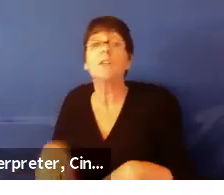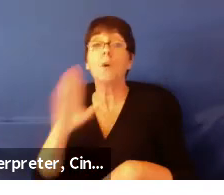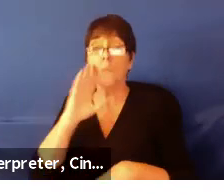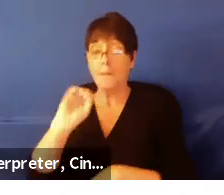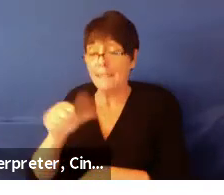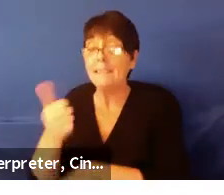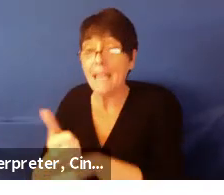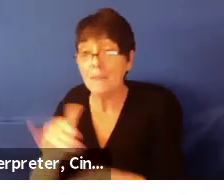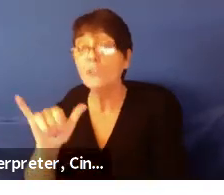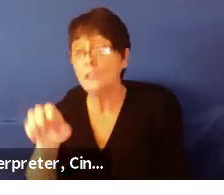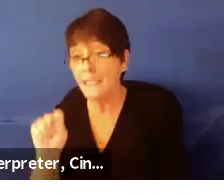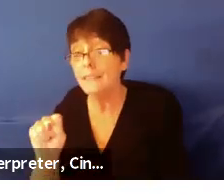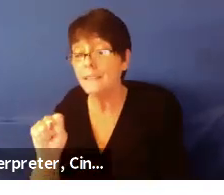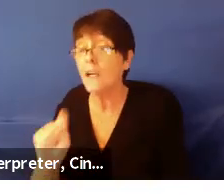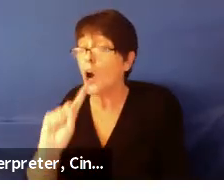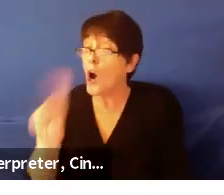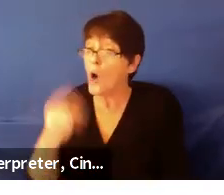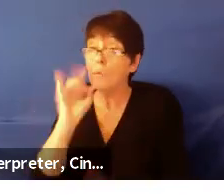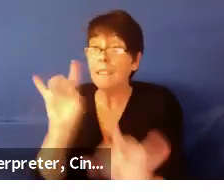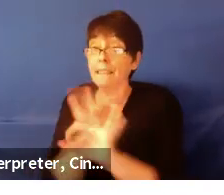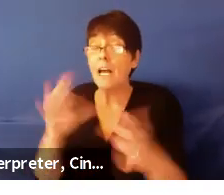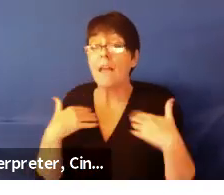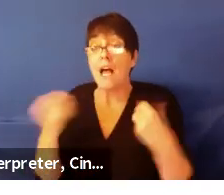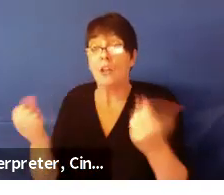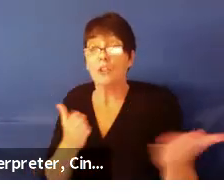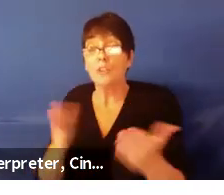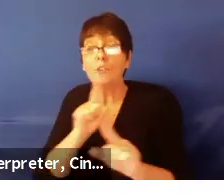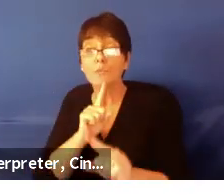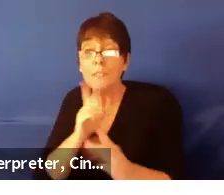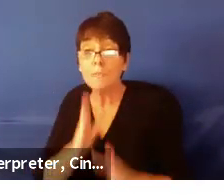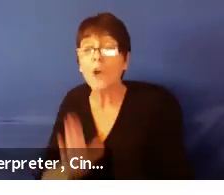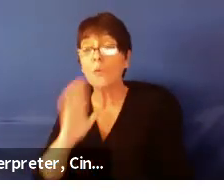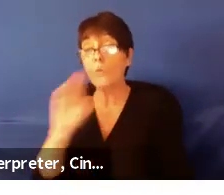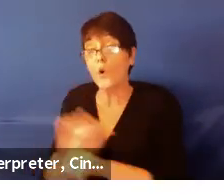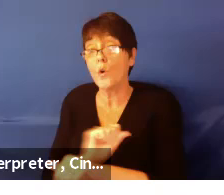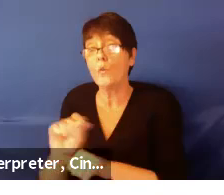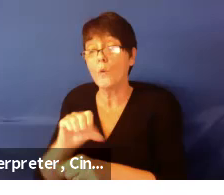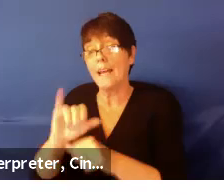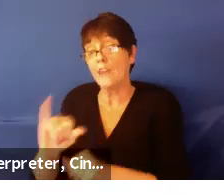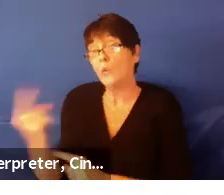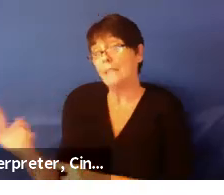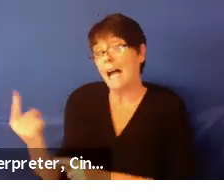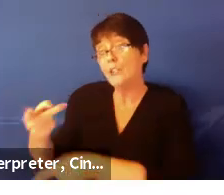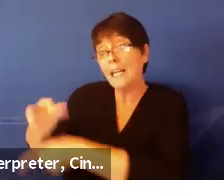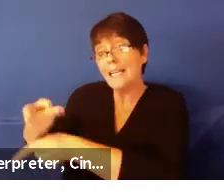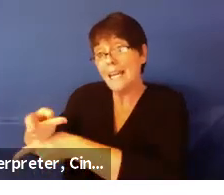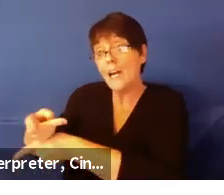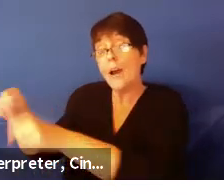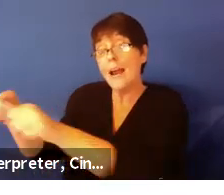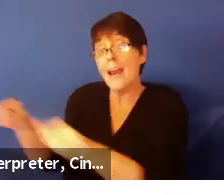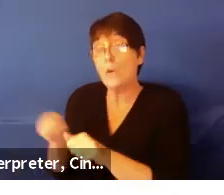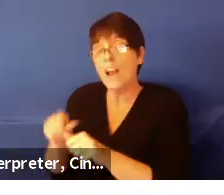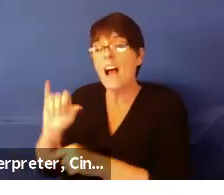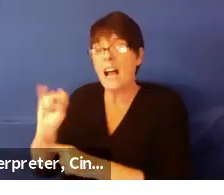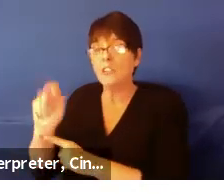established. Only disaster health services responders will work in these isolation care areas. And this is for